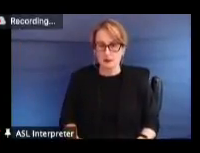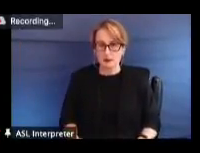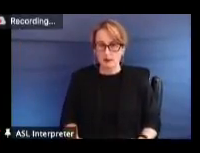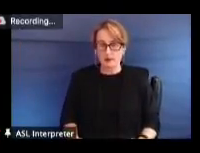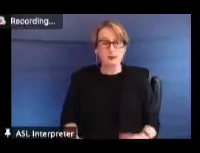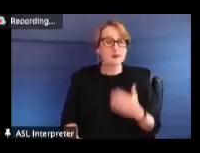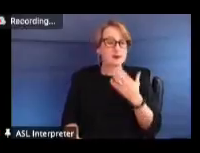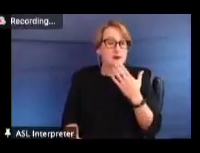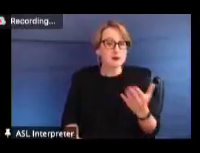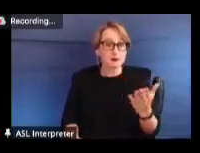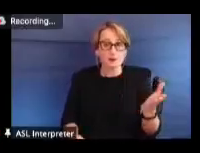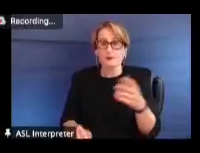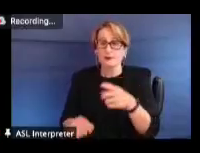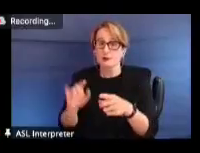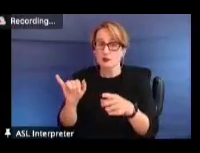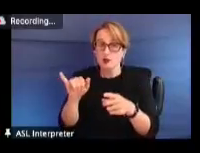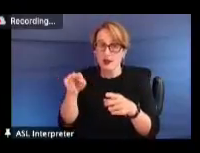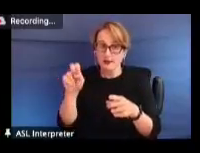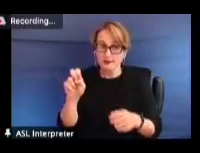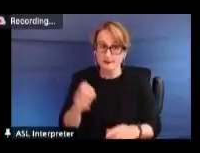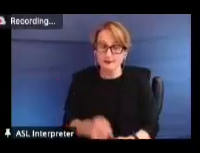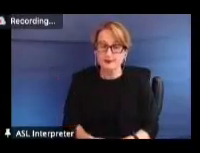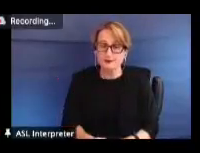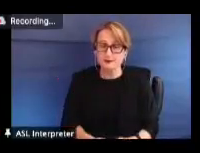Thank you. Jane?